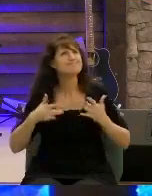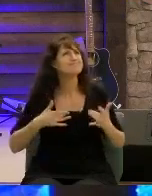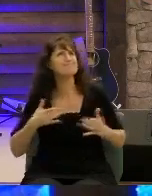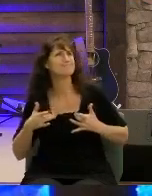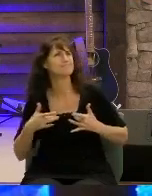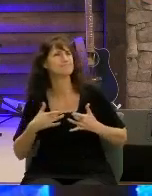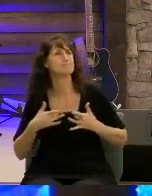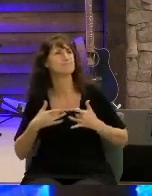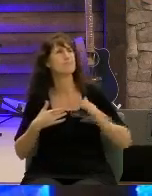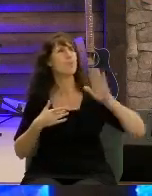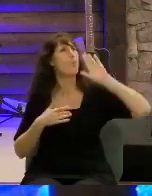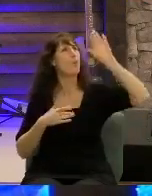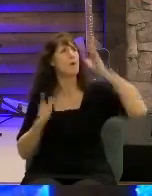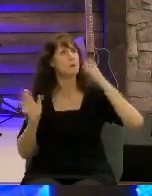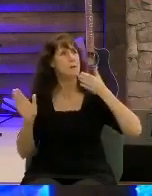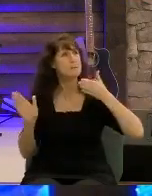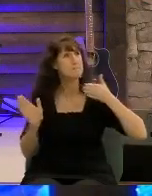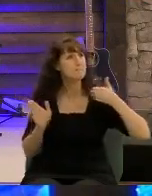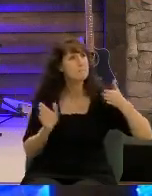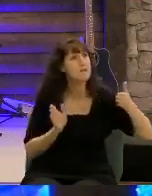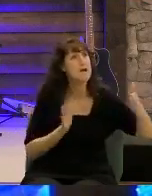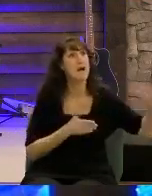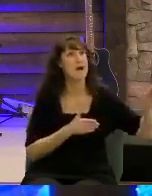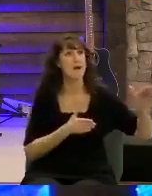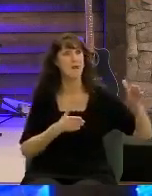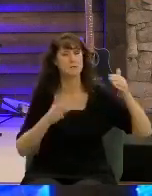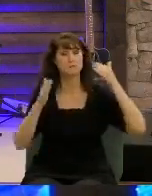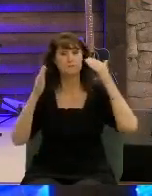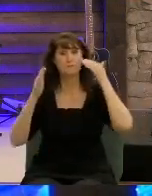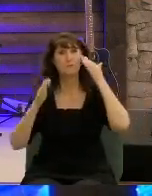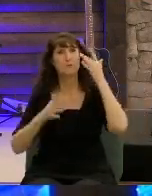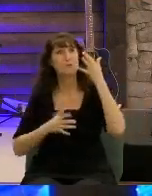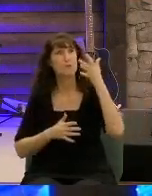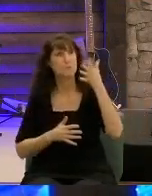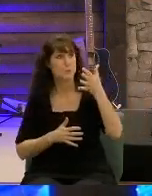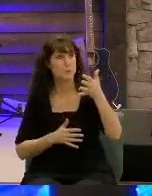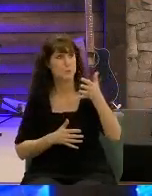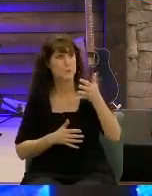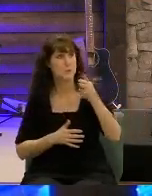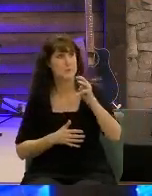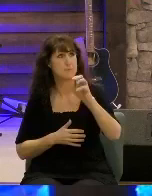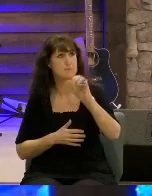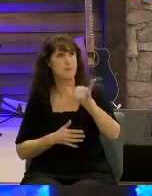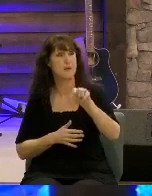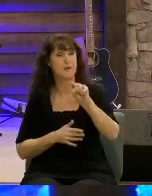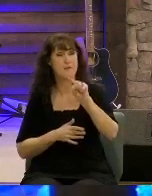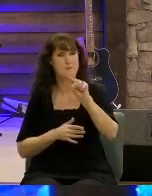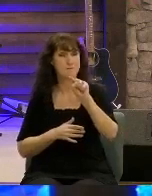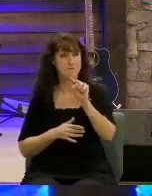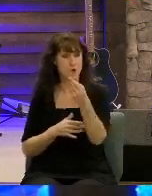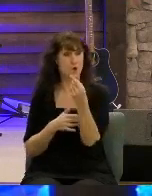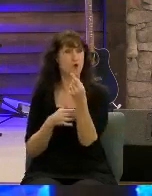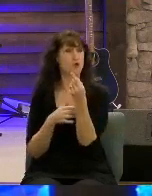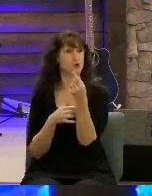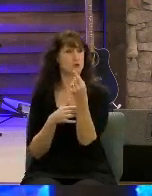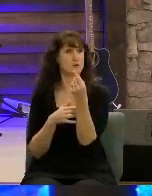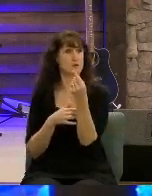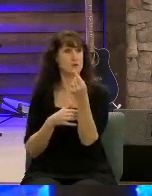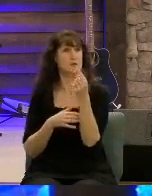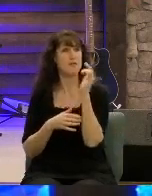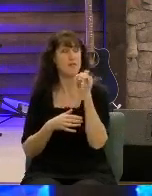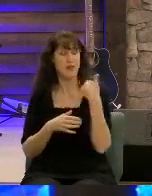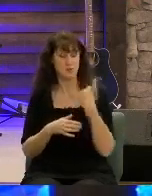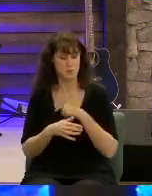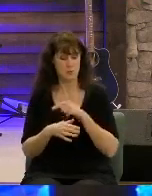of what's going to be in our life, yes. Lord God, on yes. May 1st, Lord. Yes. We